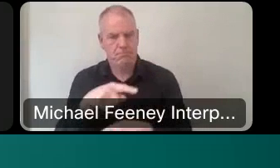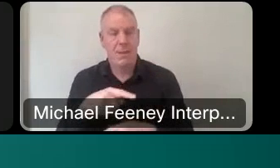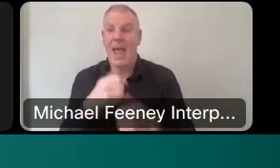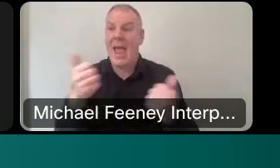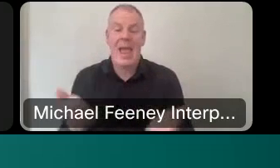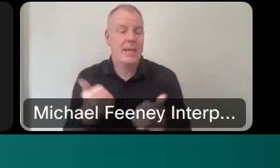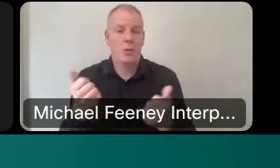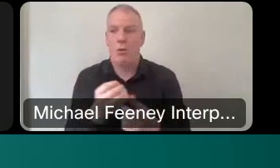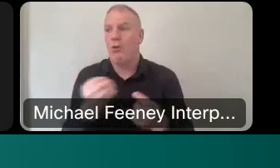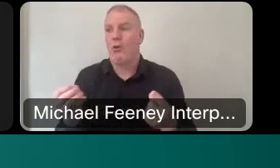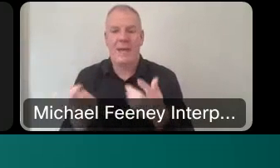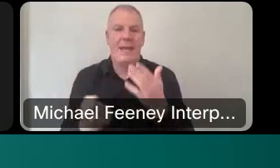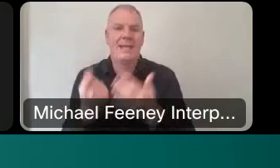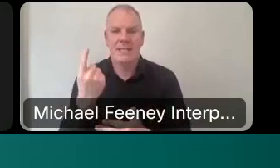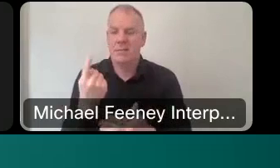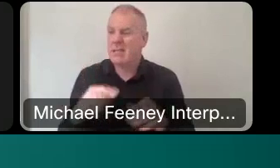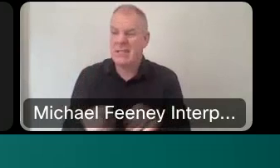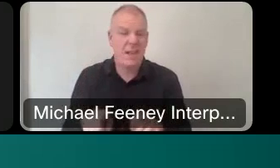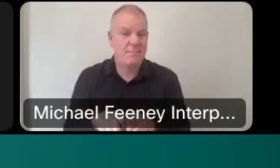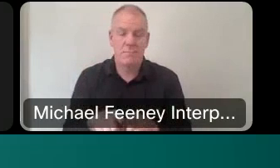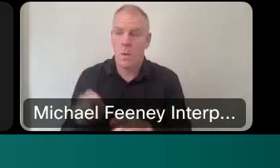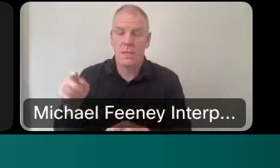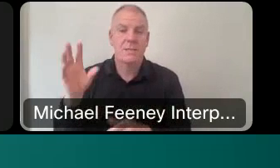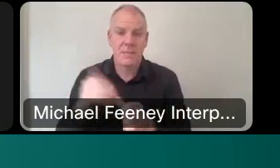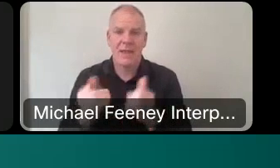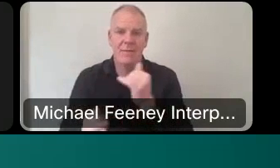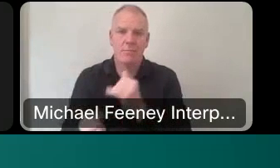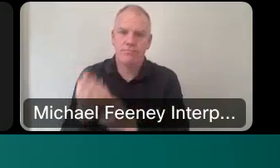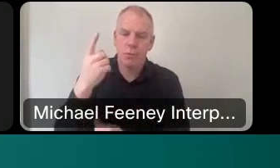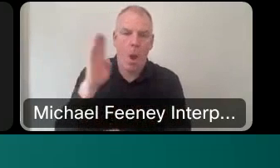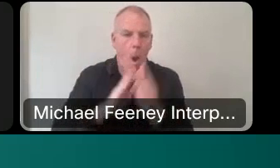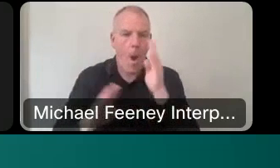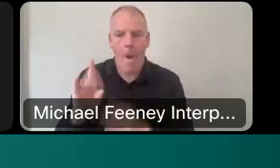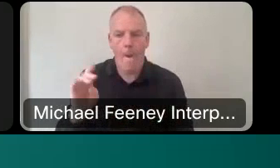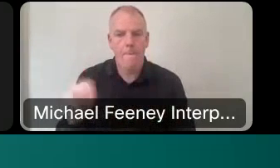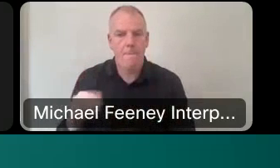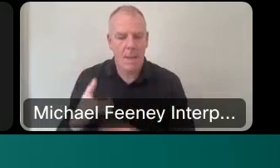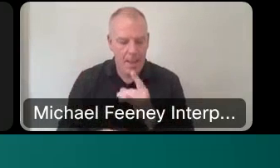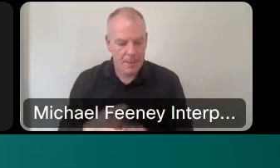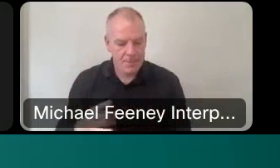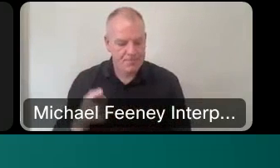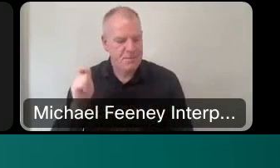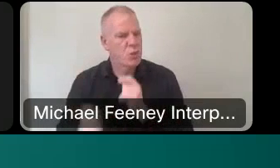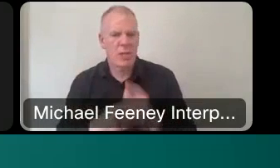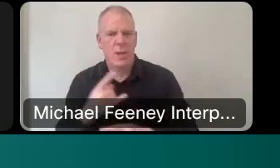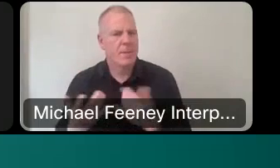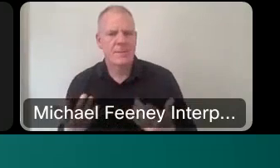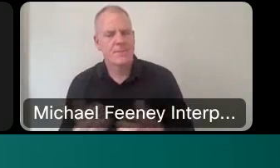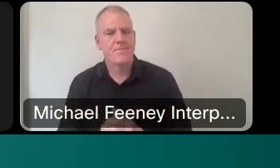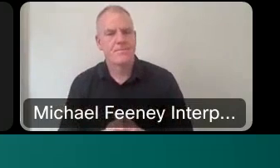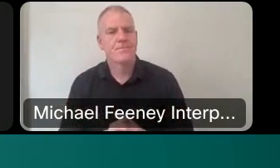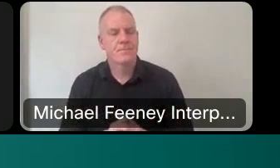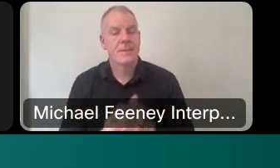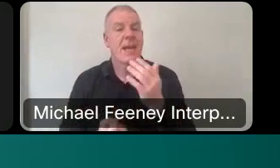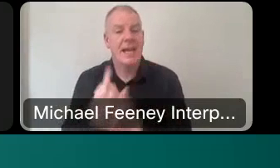any other incident or a particular harm events, how does it change really? So we have our incident